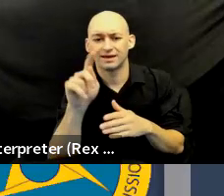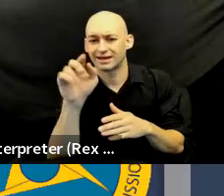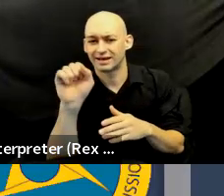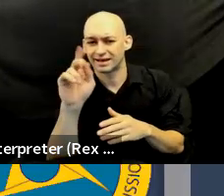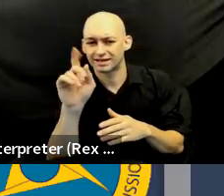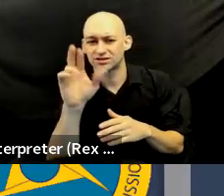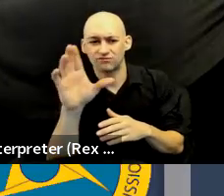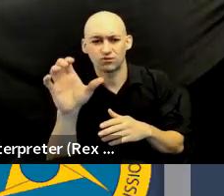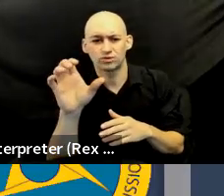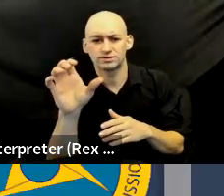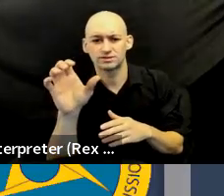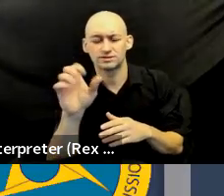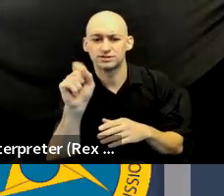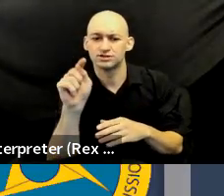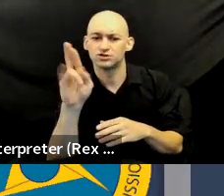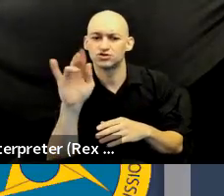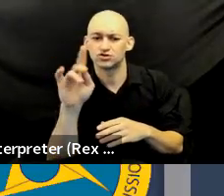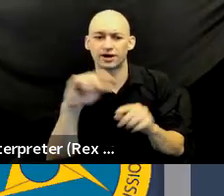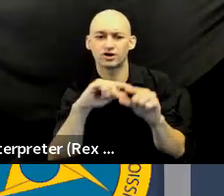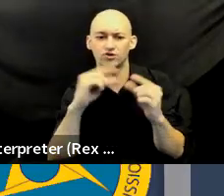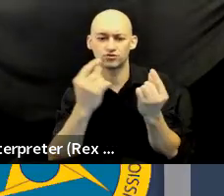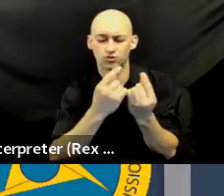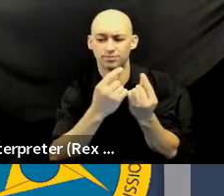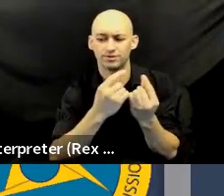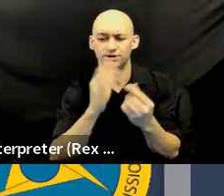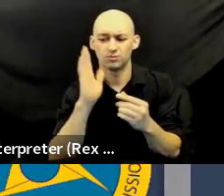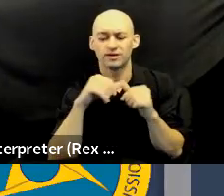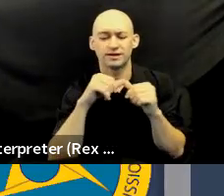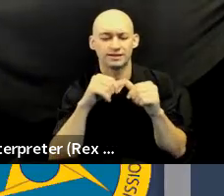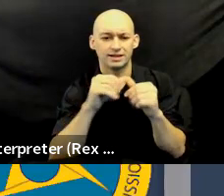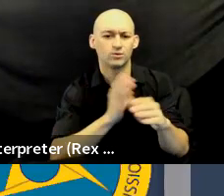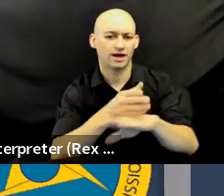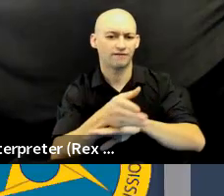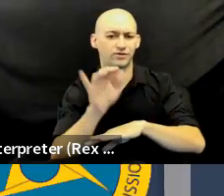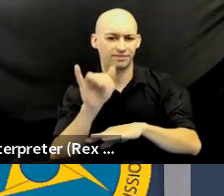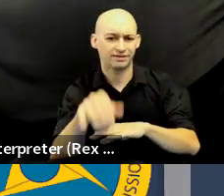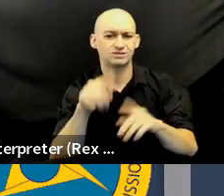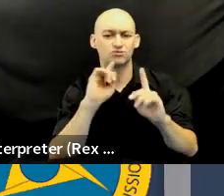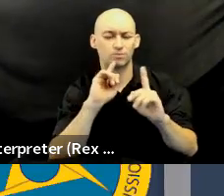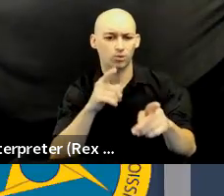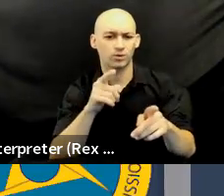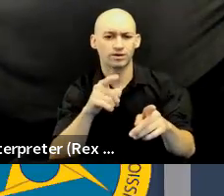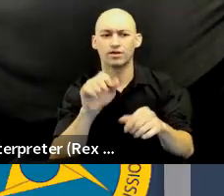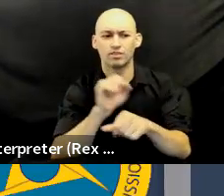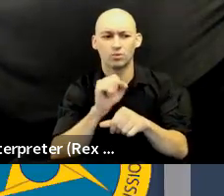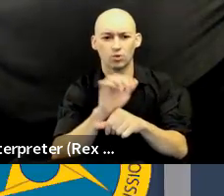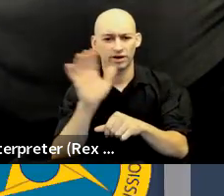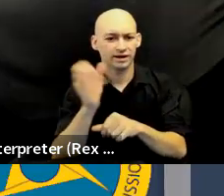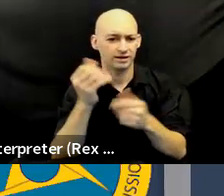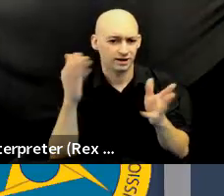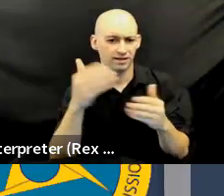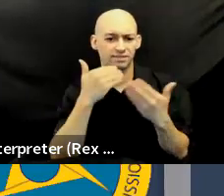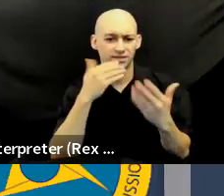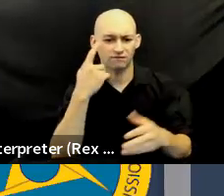force strike group and that will continue after this report, that work can get done. Thank you for the